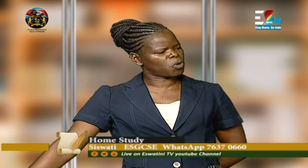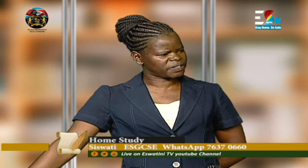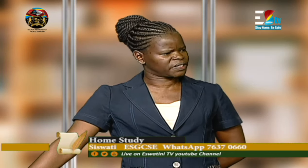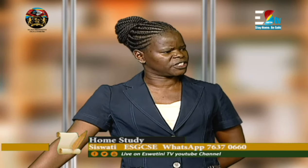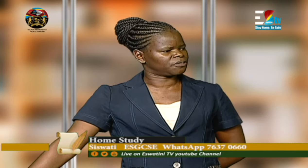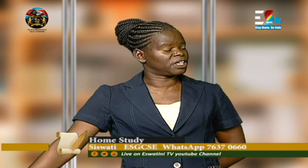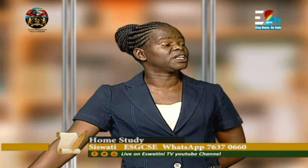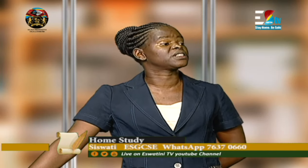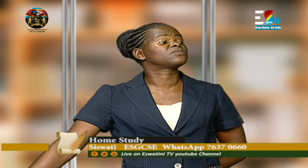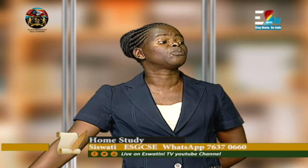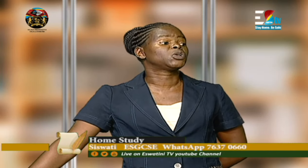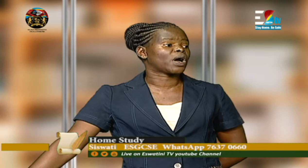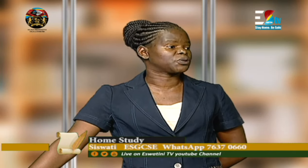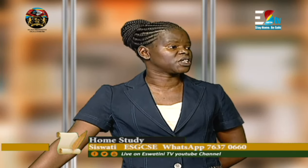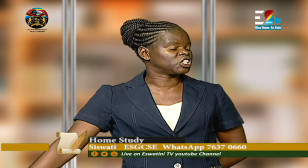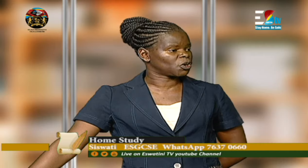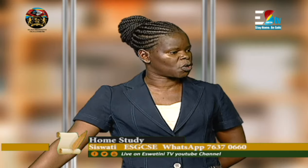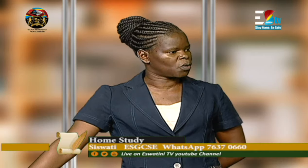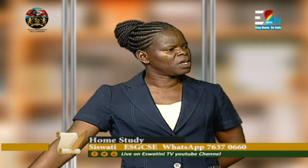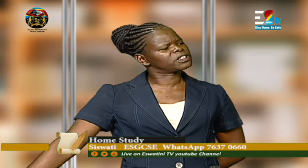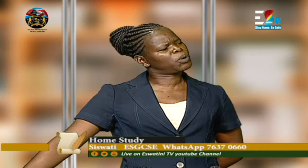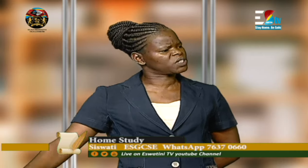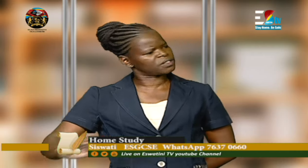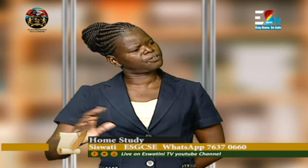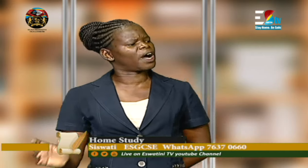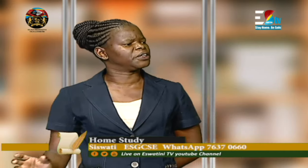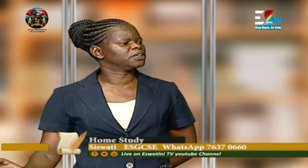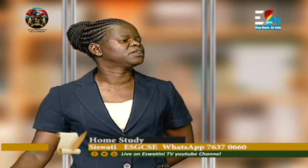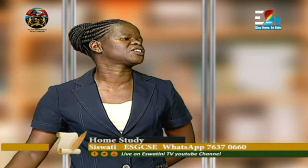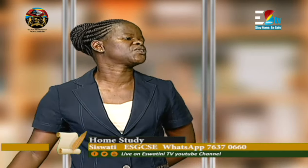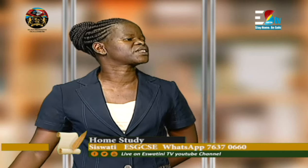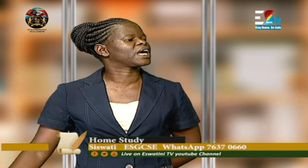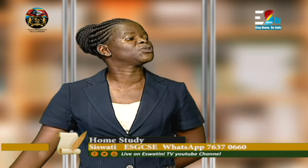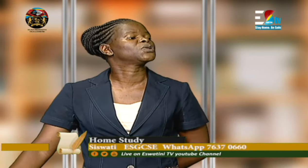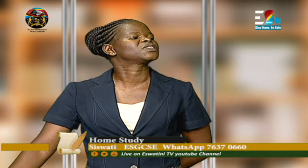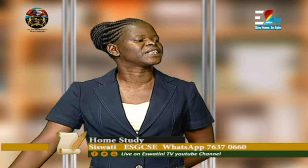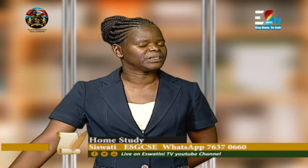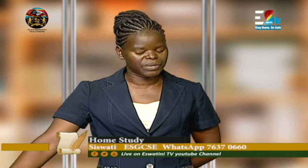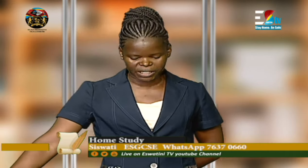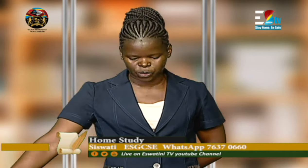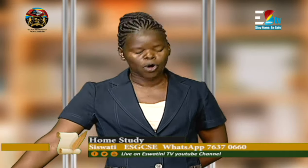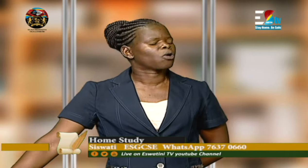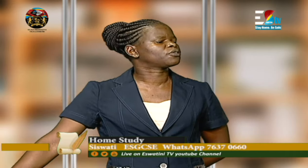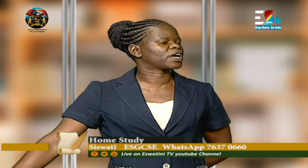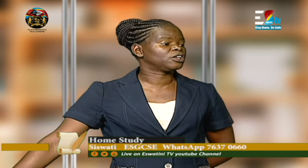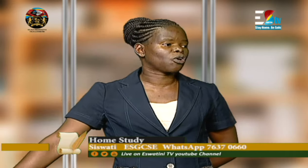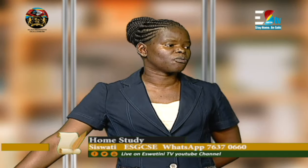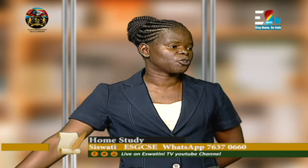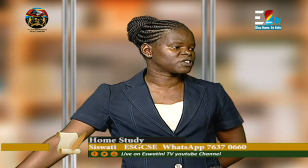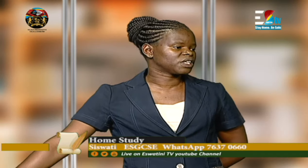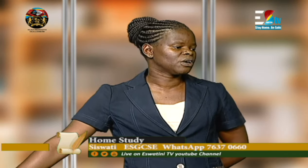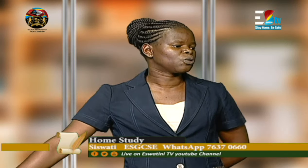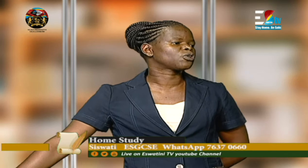uma ubukisisa nje vele lesivumelwano senhloko siphose sifane naso lesicalo selibito kodwa ke